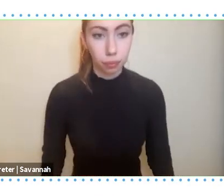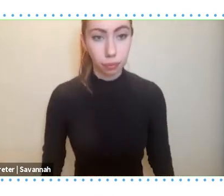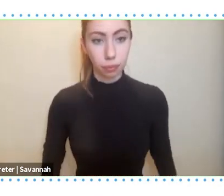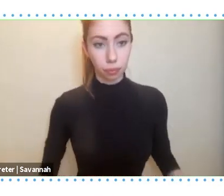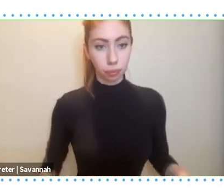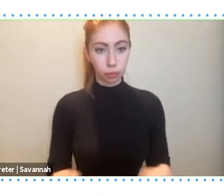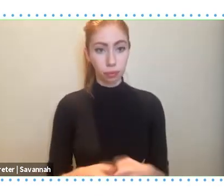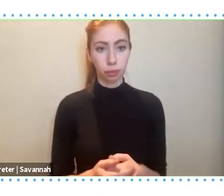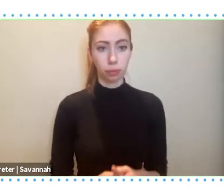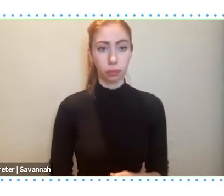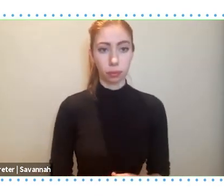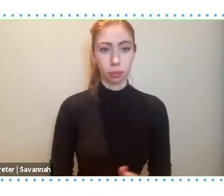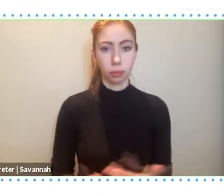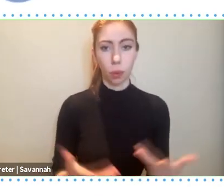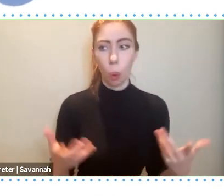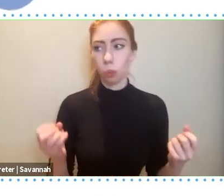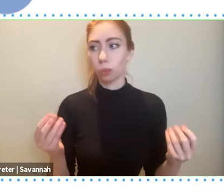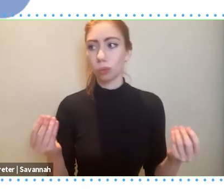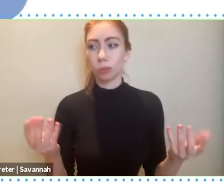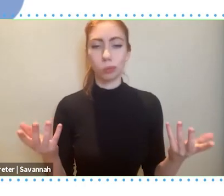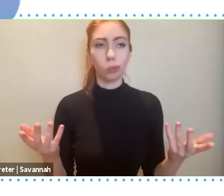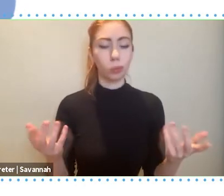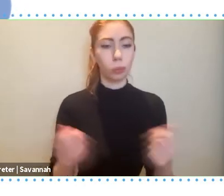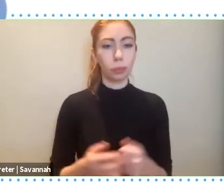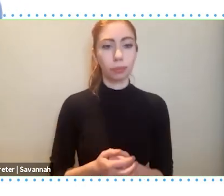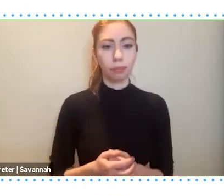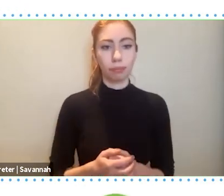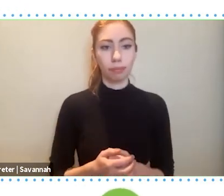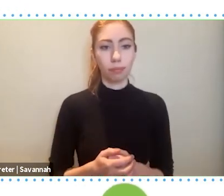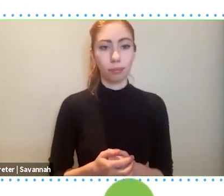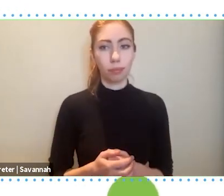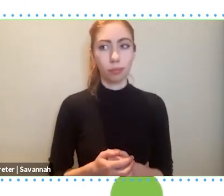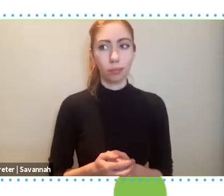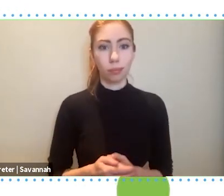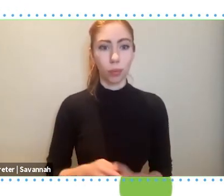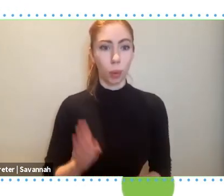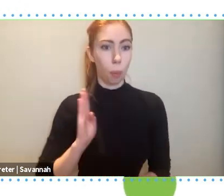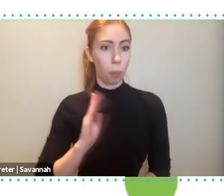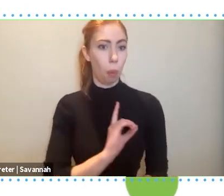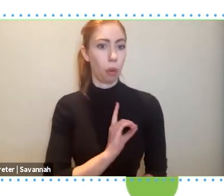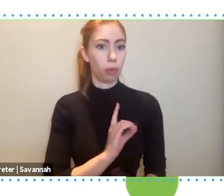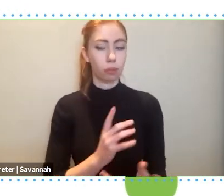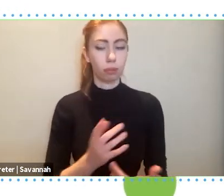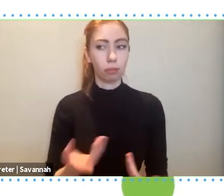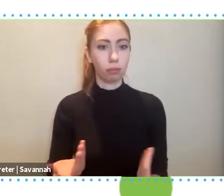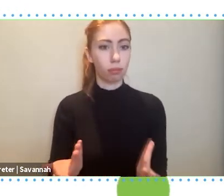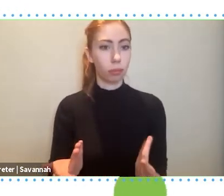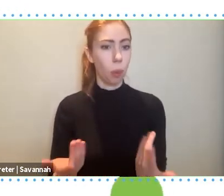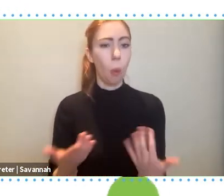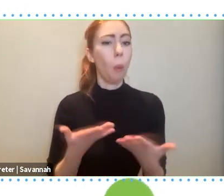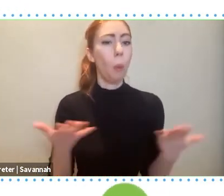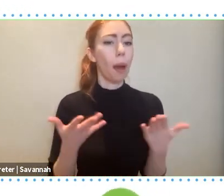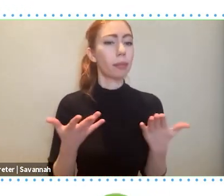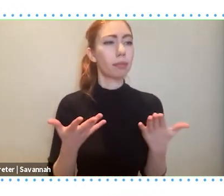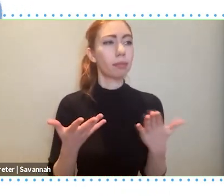What is your kind of call, or what do you think the message is to board members? Because this is business in the arts. And I feel like half this 321 attendee